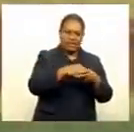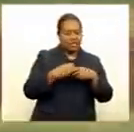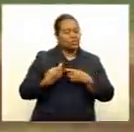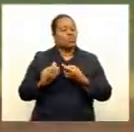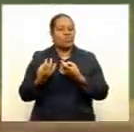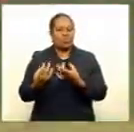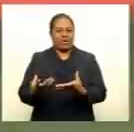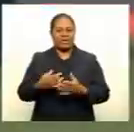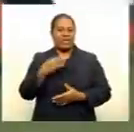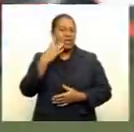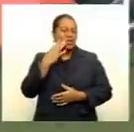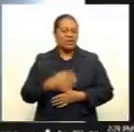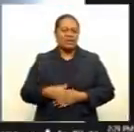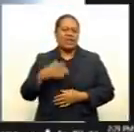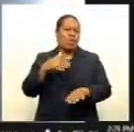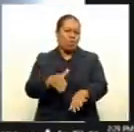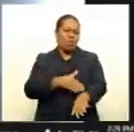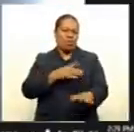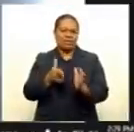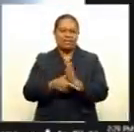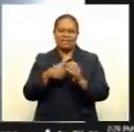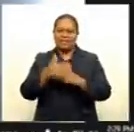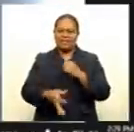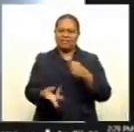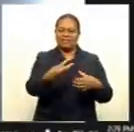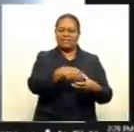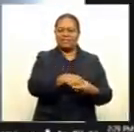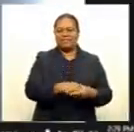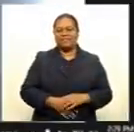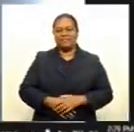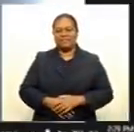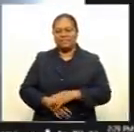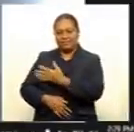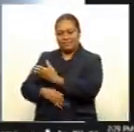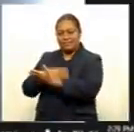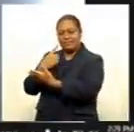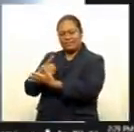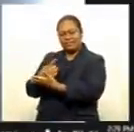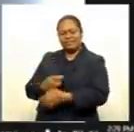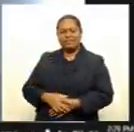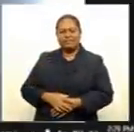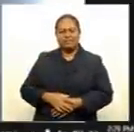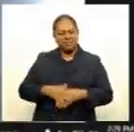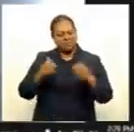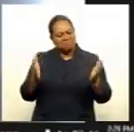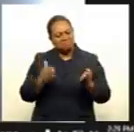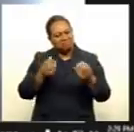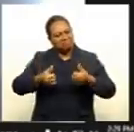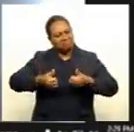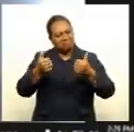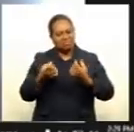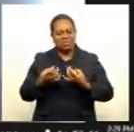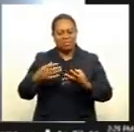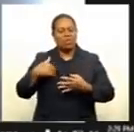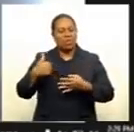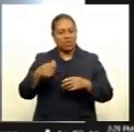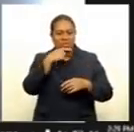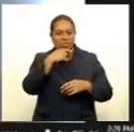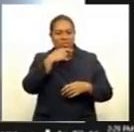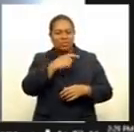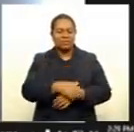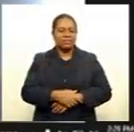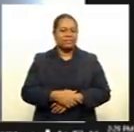after quite some time. It's been good, and I've been gelling well with the boys. The preparation